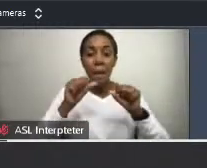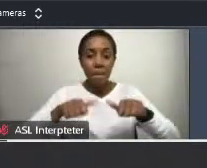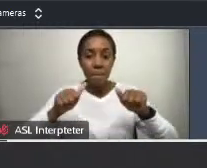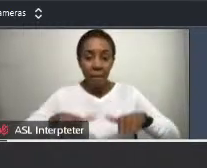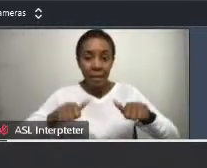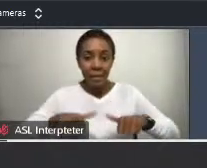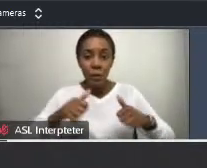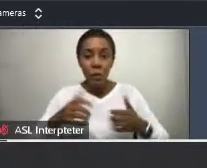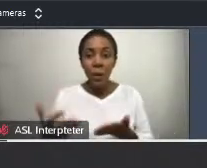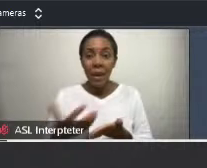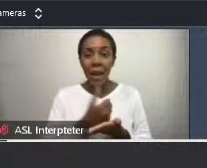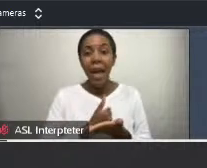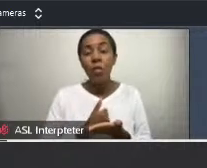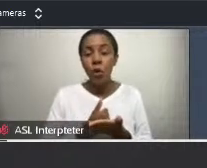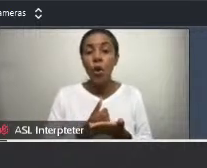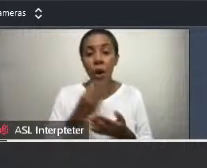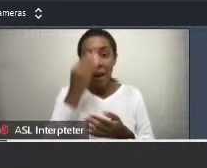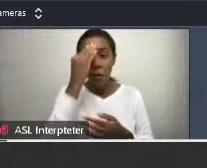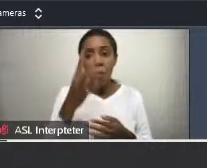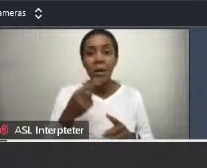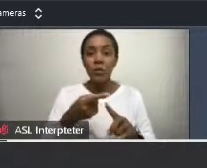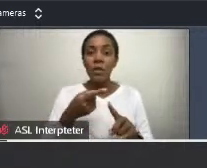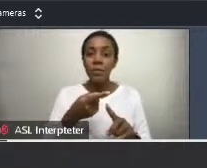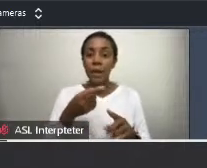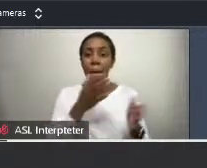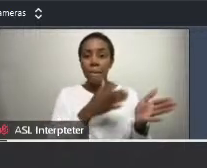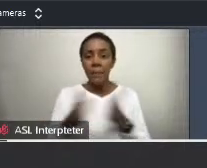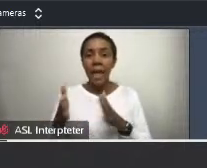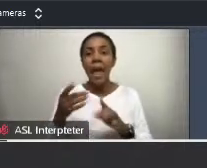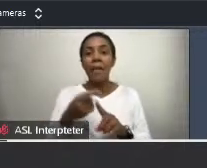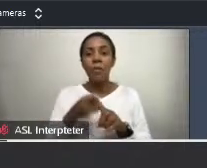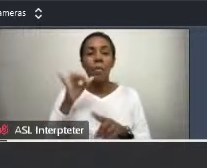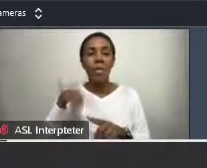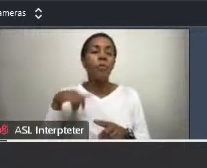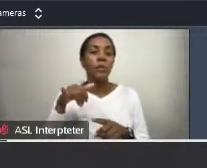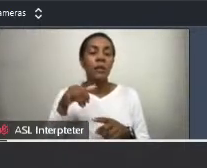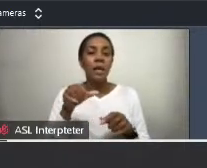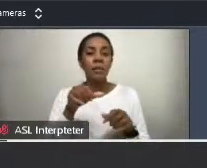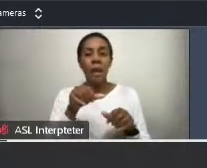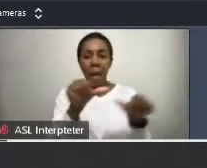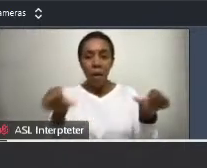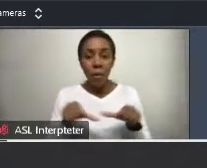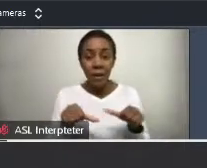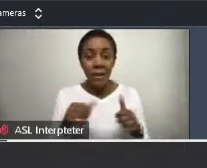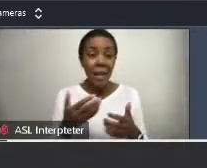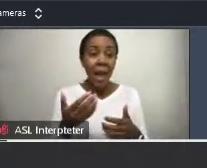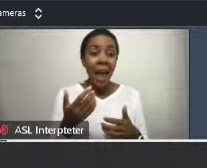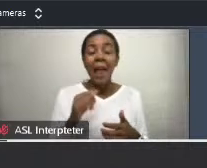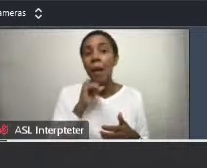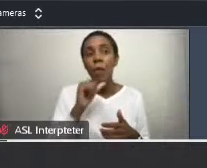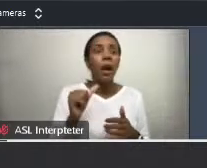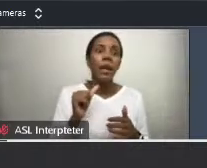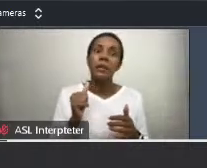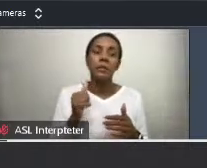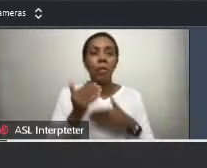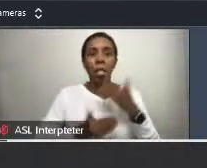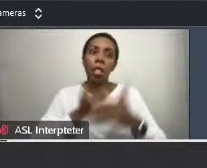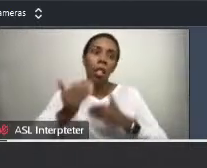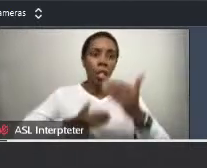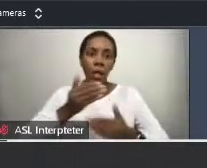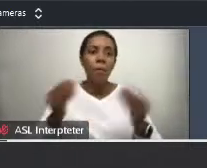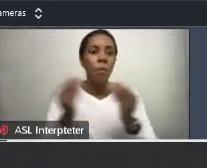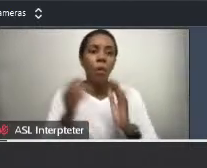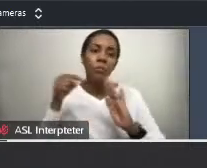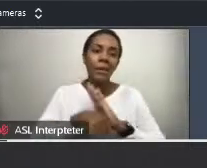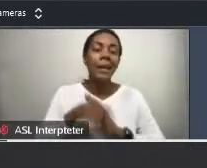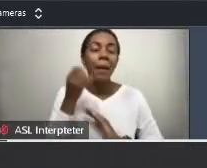information from those industries, so we have more updated information. And I won't go through this, in much more depth unless we